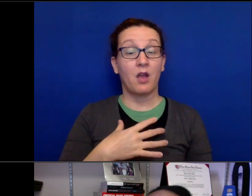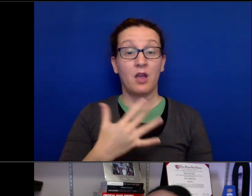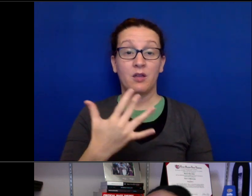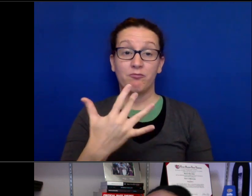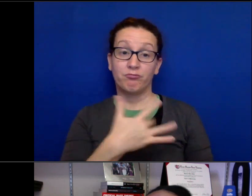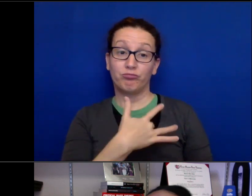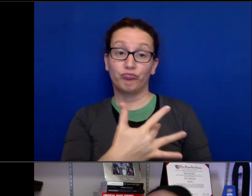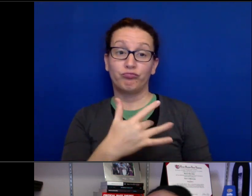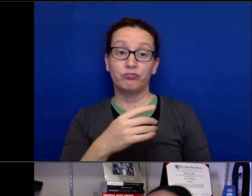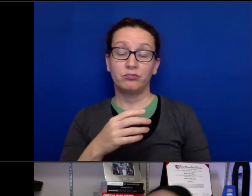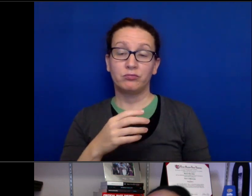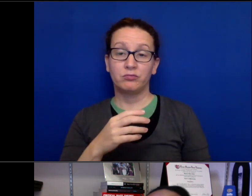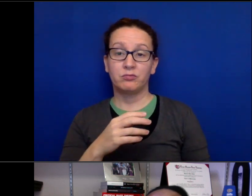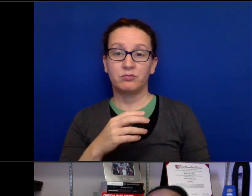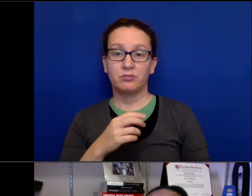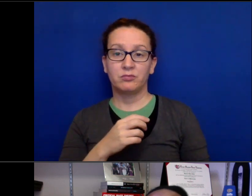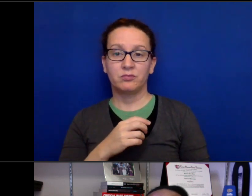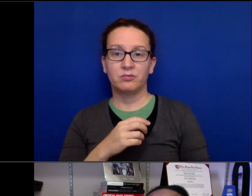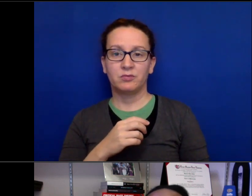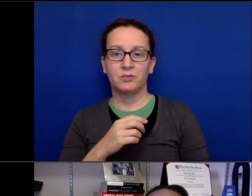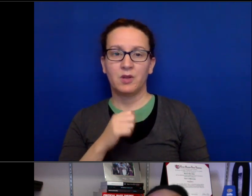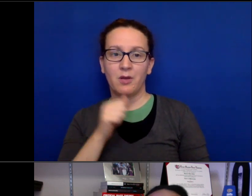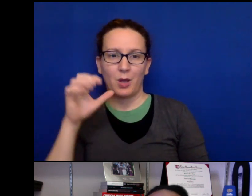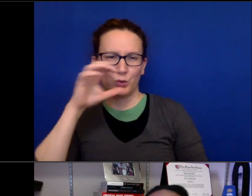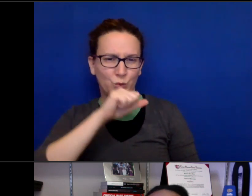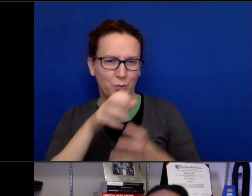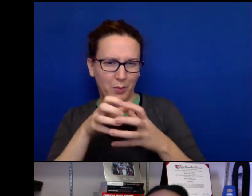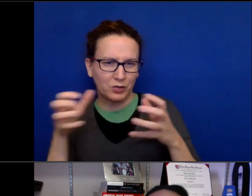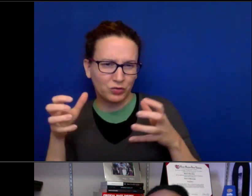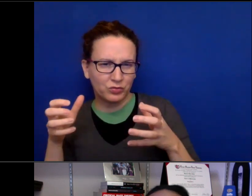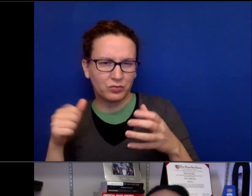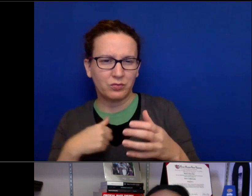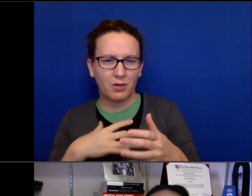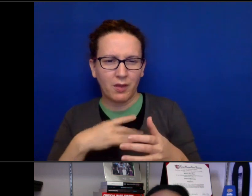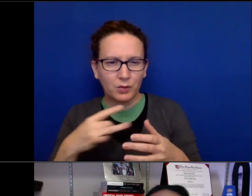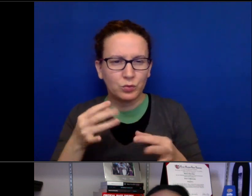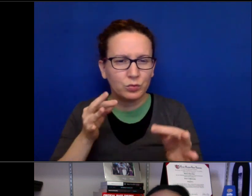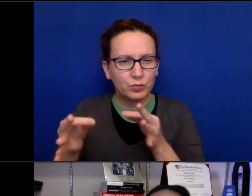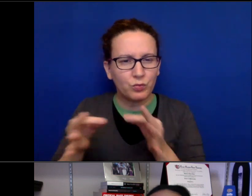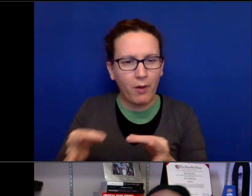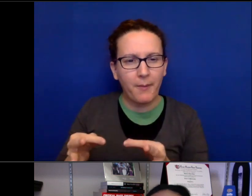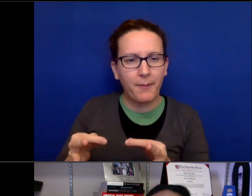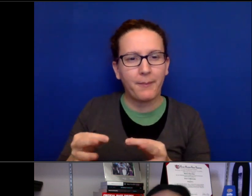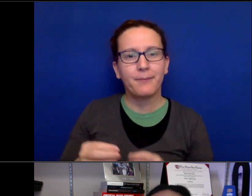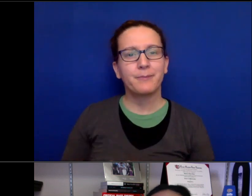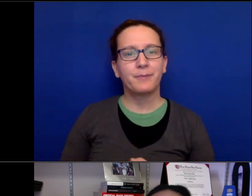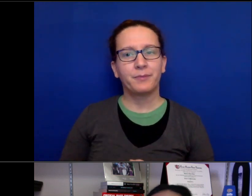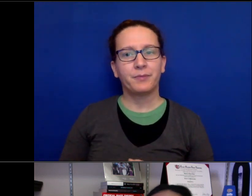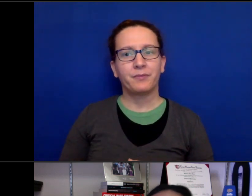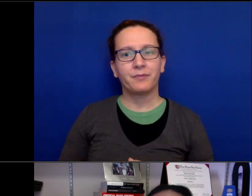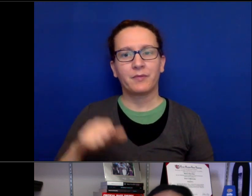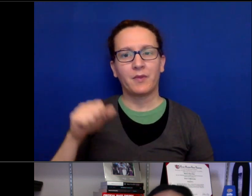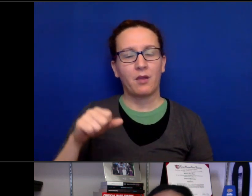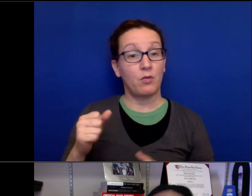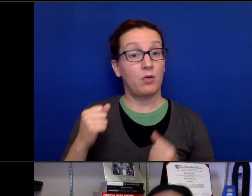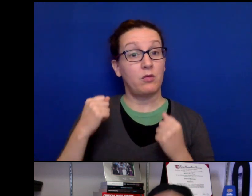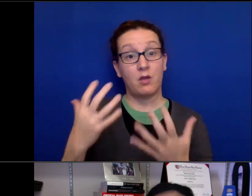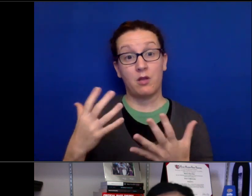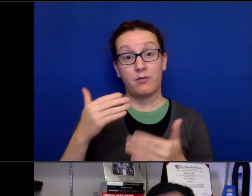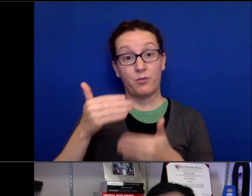side of not assuming much. I like to describe yeah, a lot of